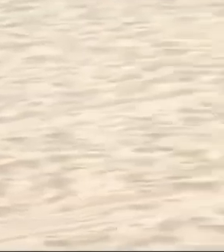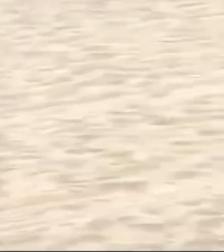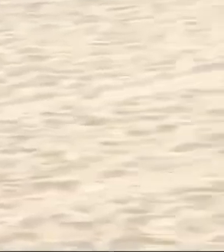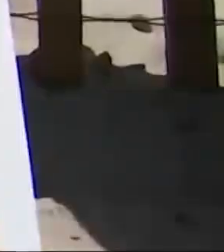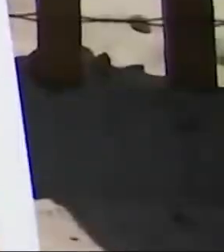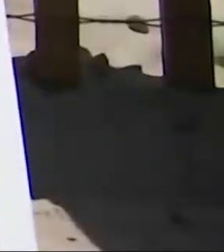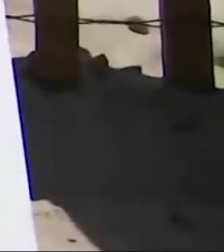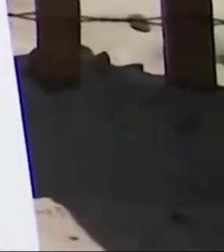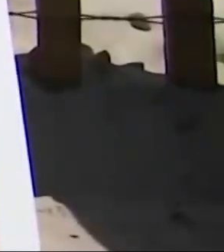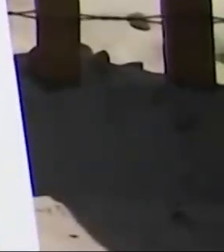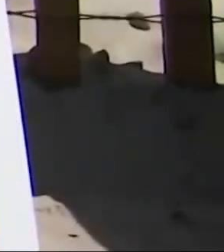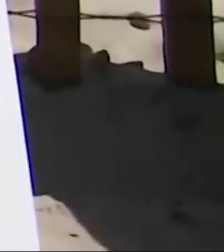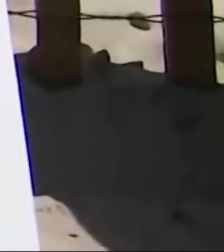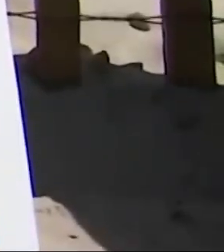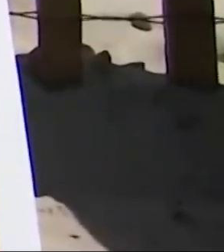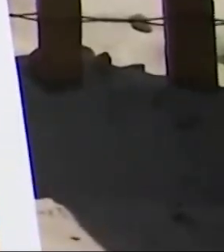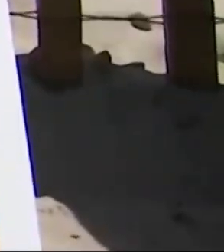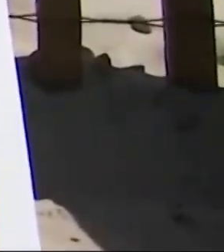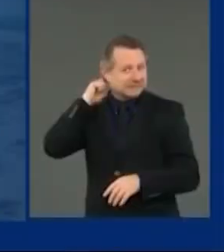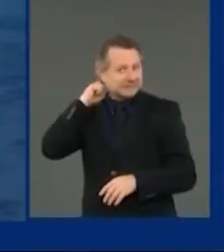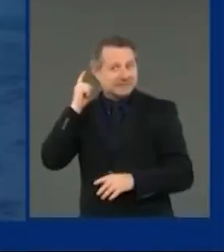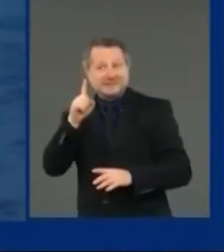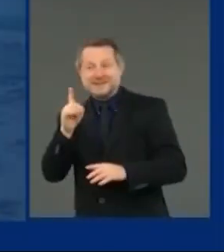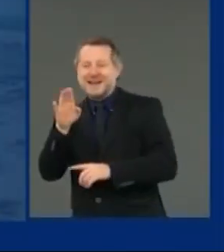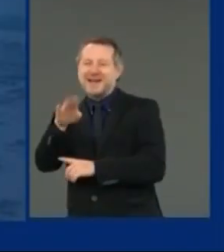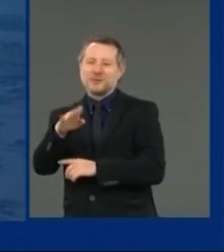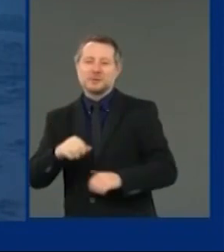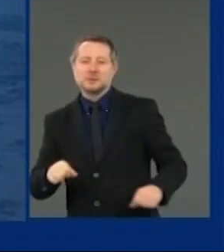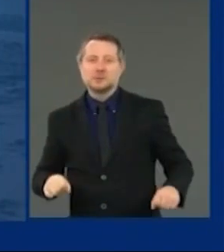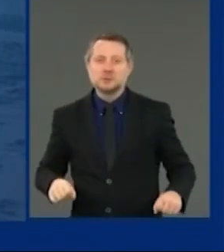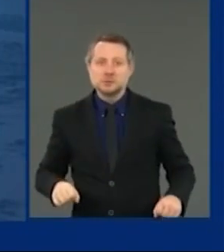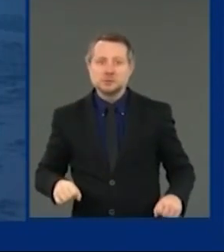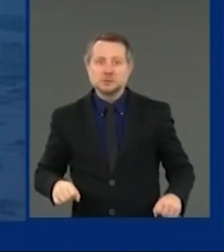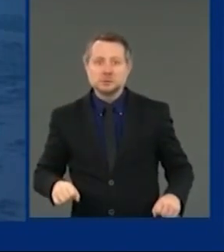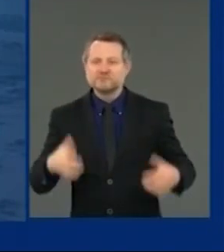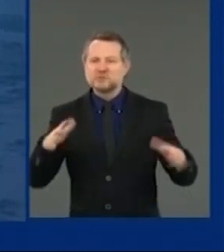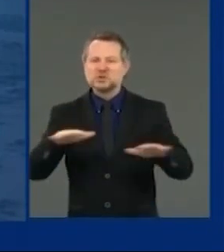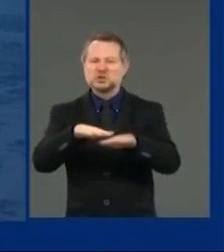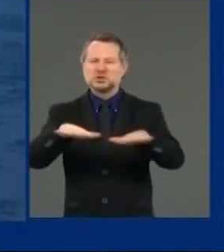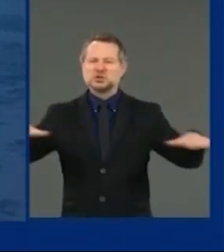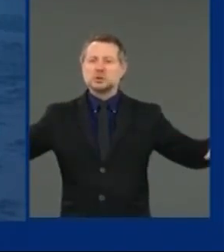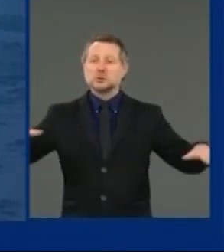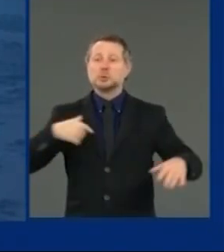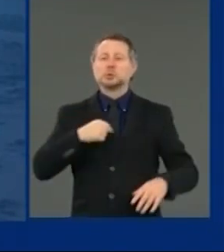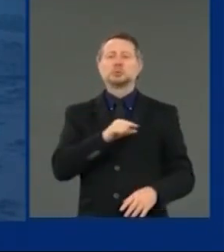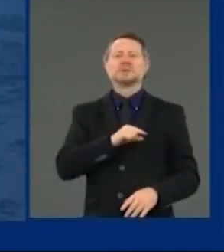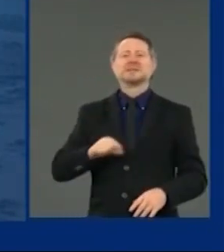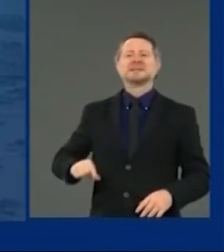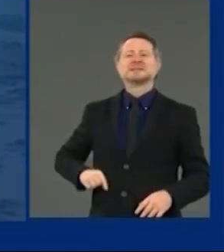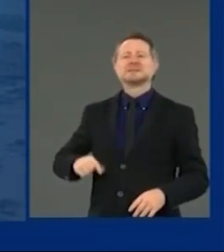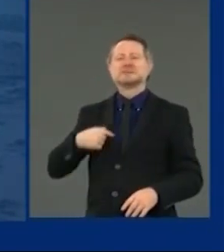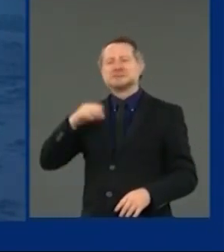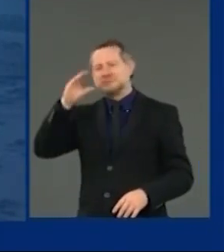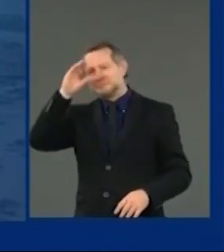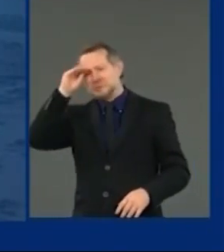Island instead. His advice, leave early. I'm a Queens boy. It's a ride to these